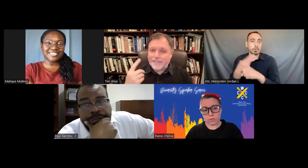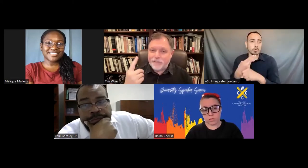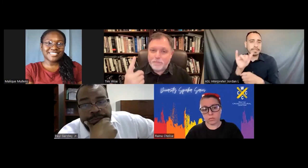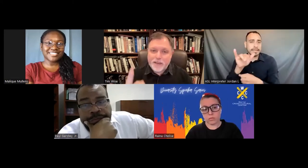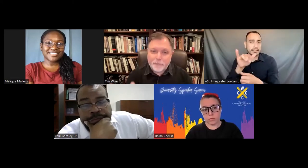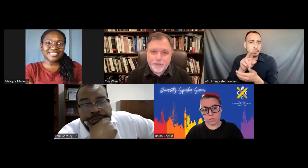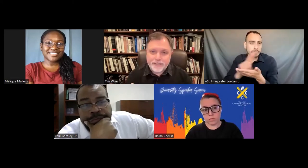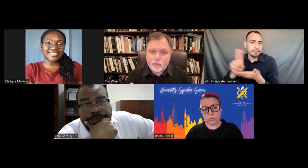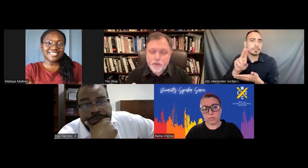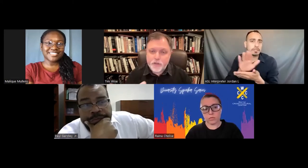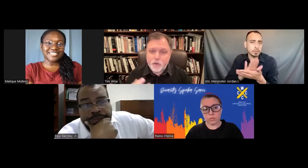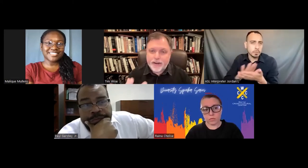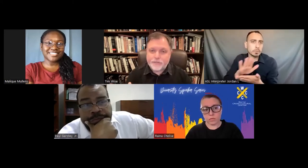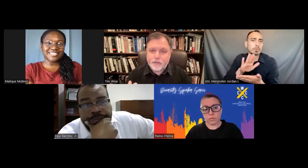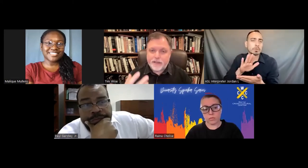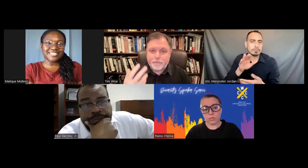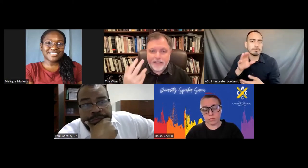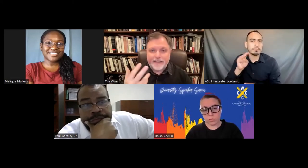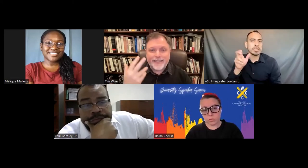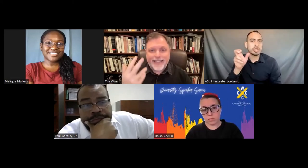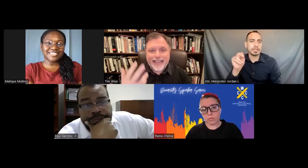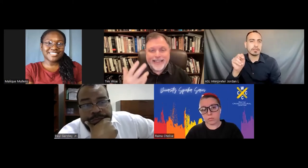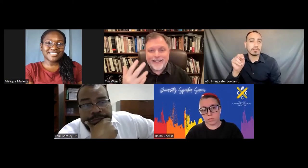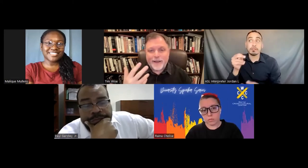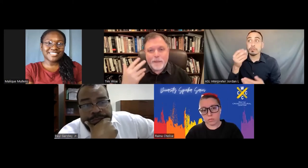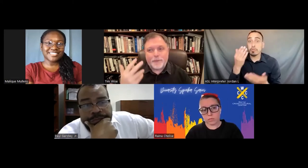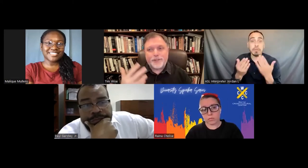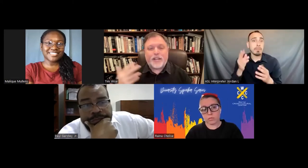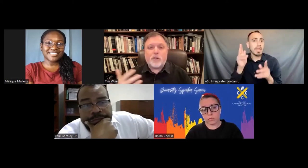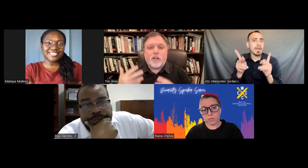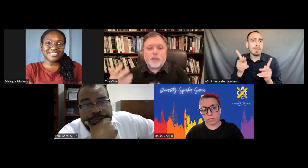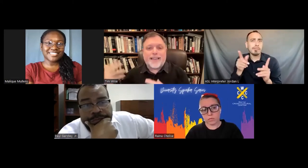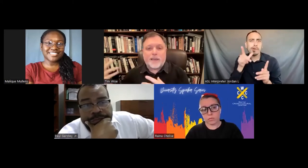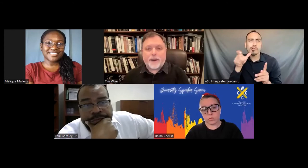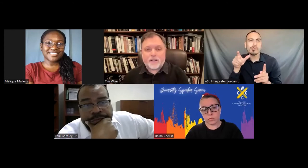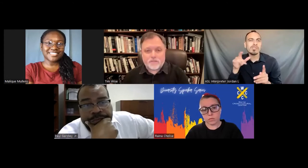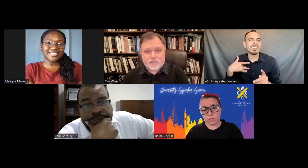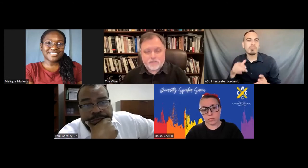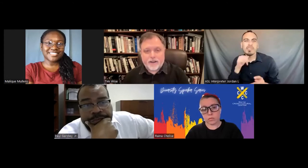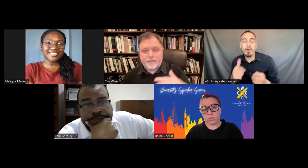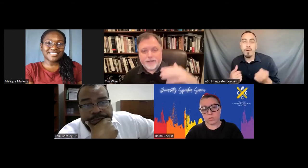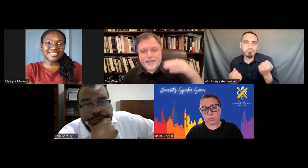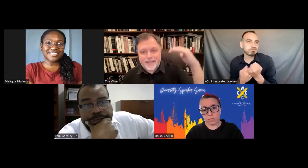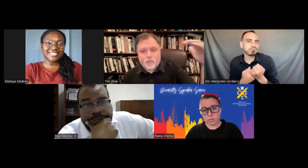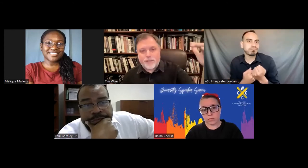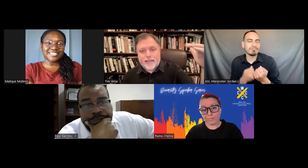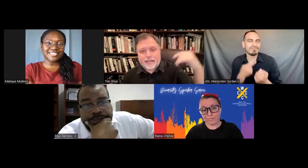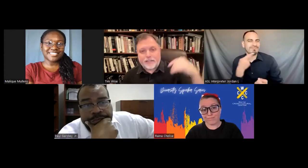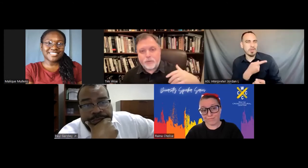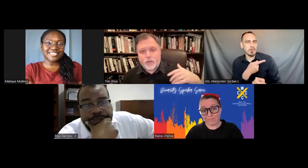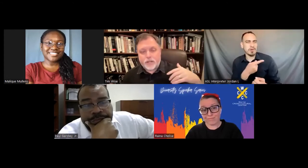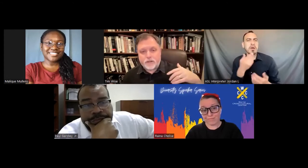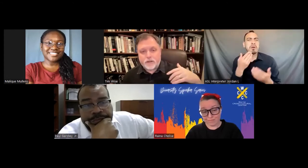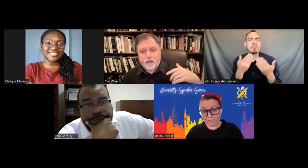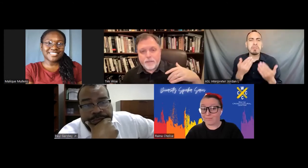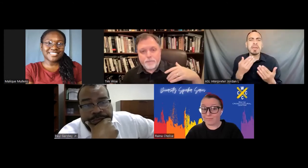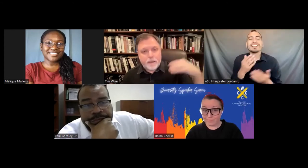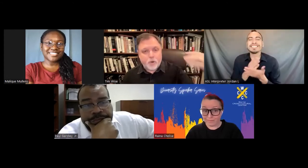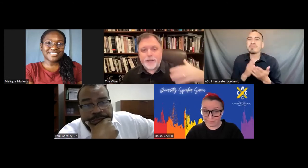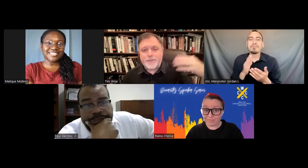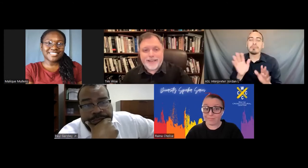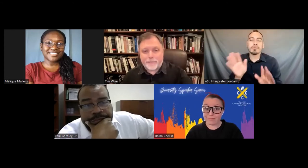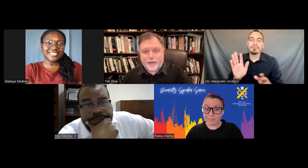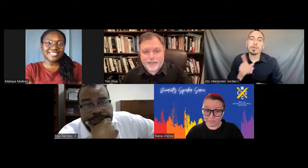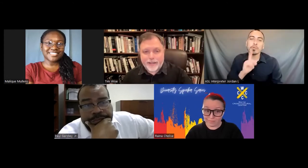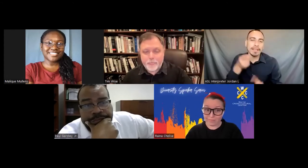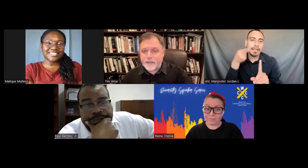might not even be completely with you on everything, but even they can, people generally don't like hypocrisy, right? If I say one thing and I do another, people